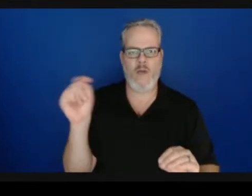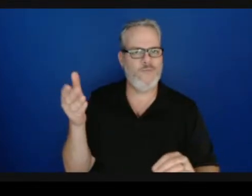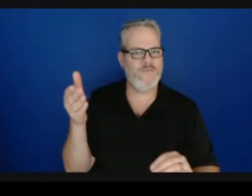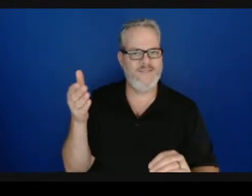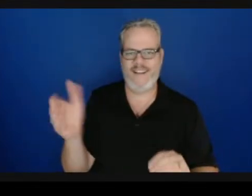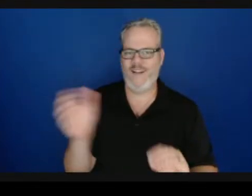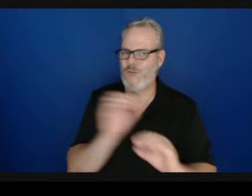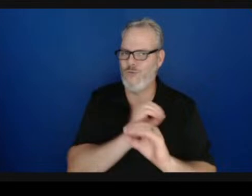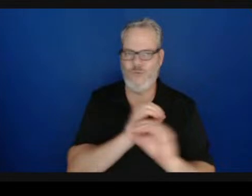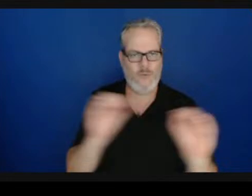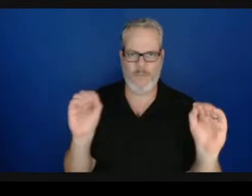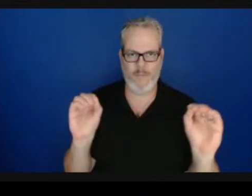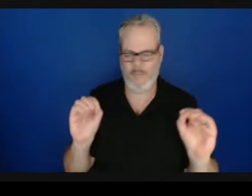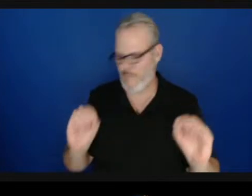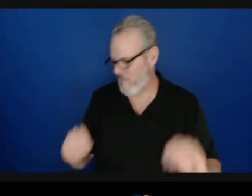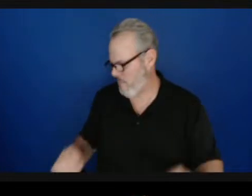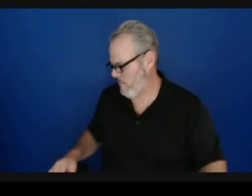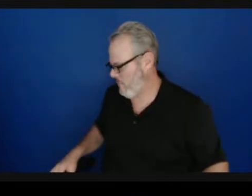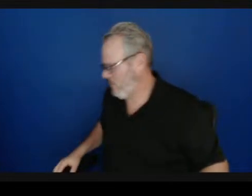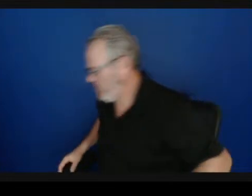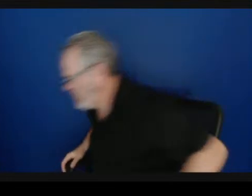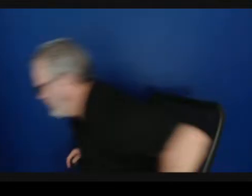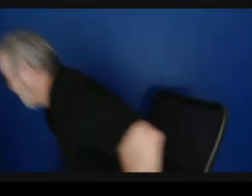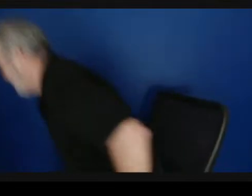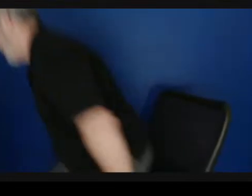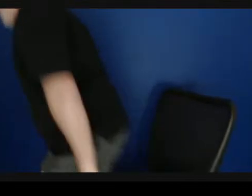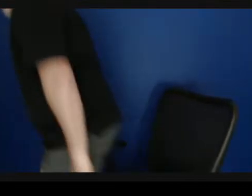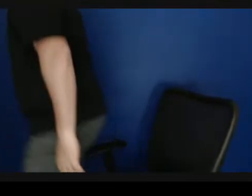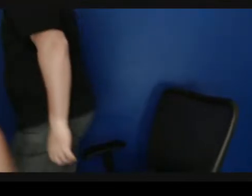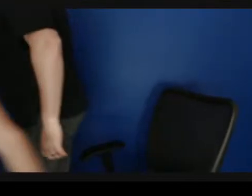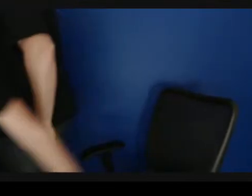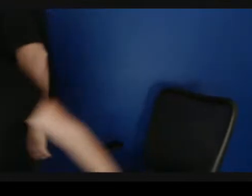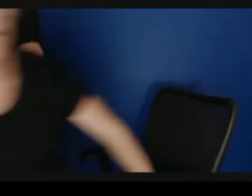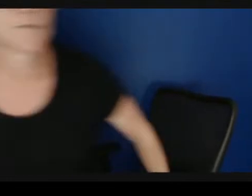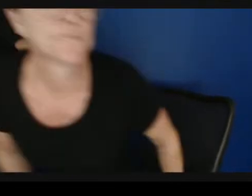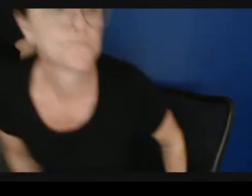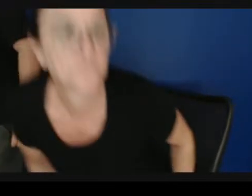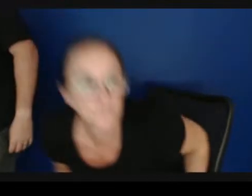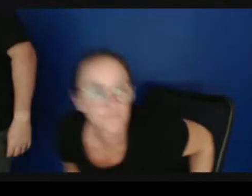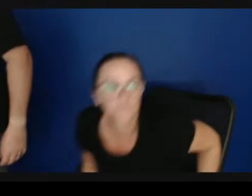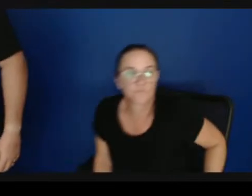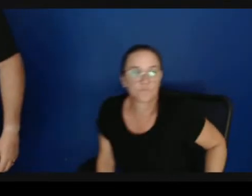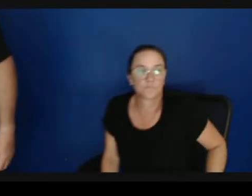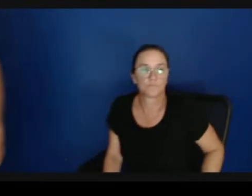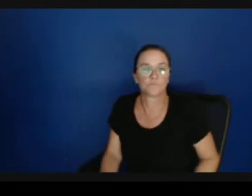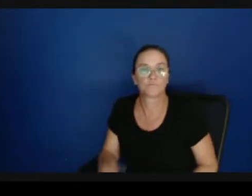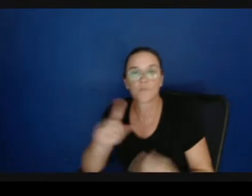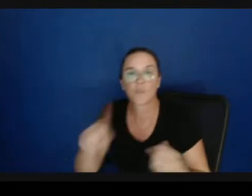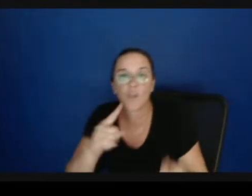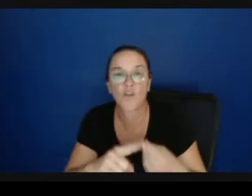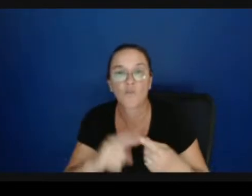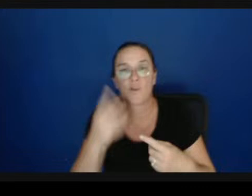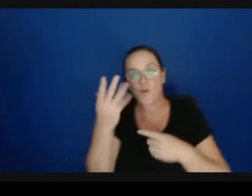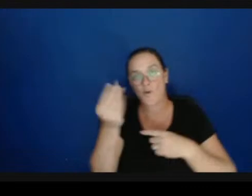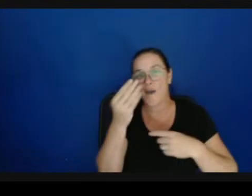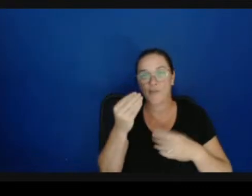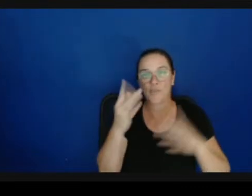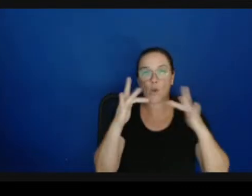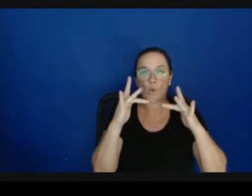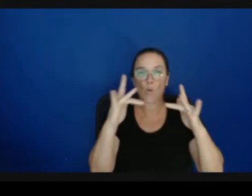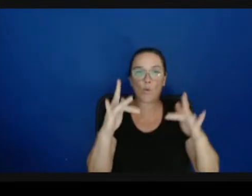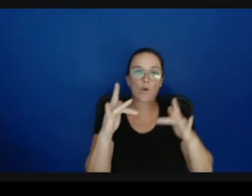porta potty out there. And once you get out on the road, it's lonely with no porta potties.